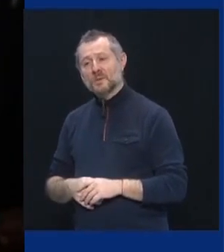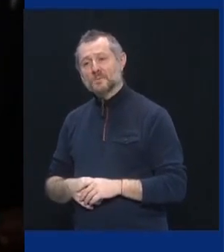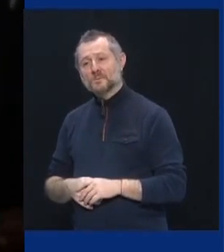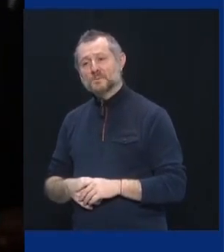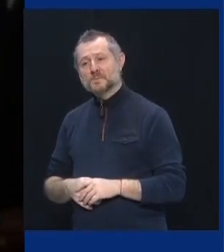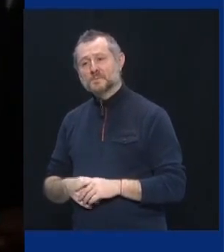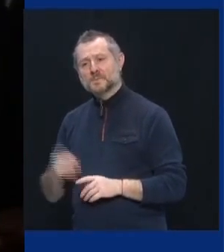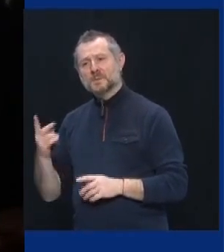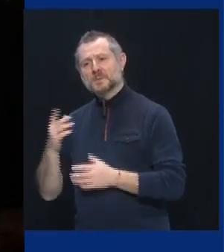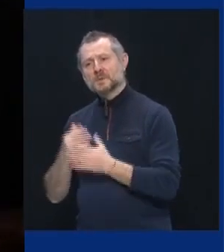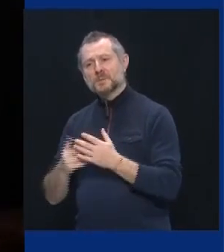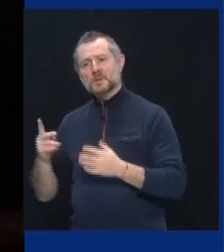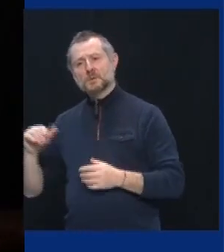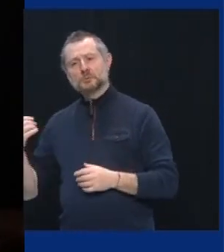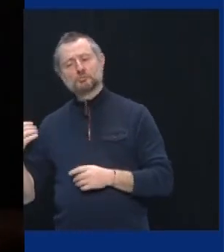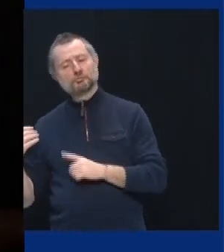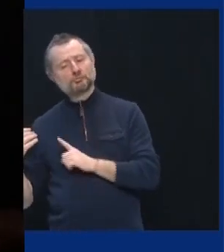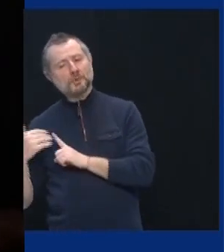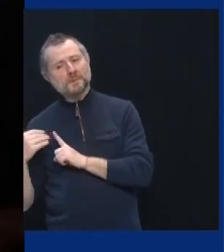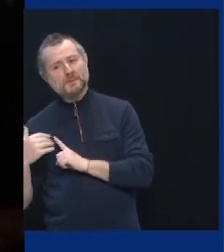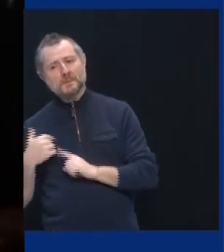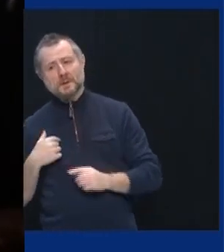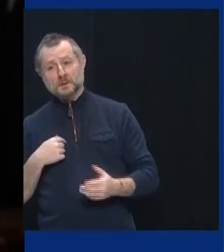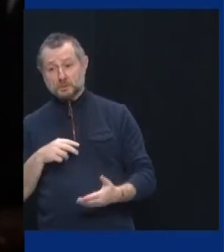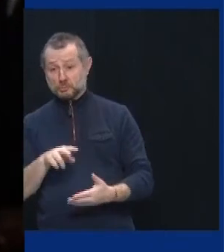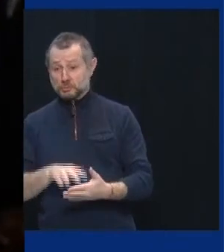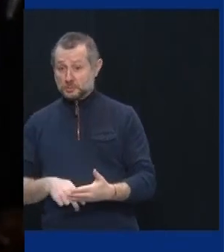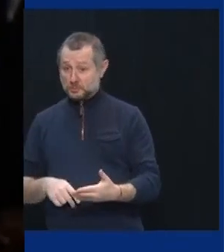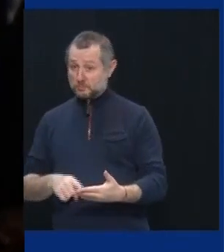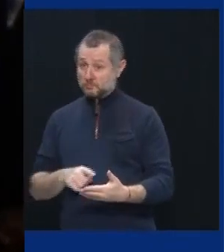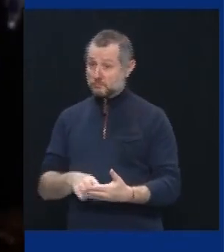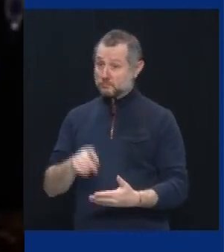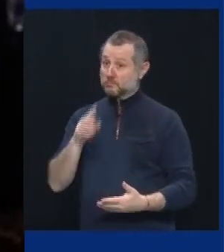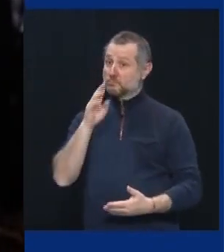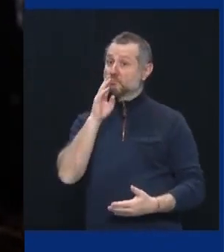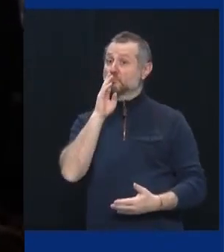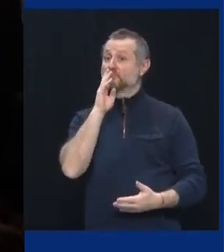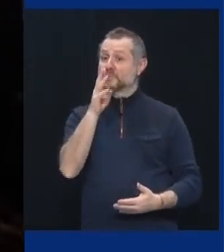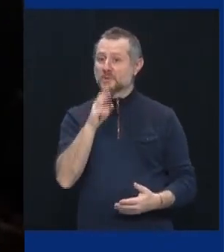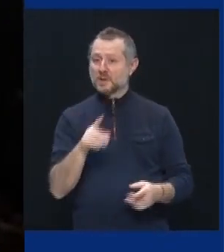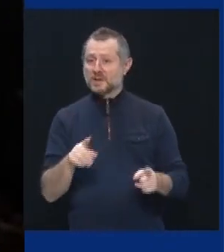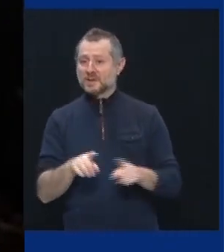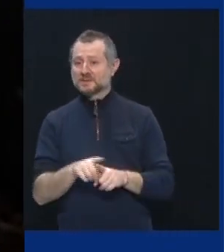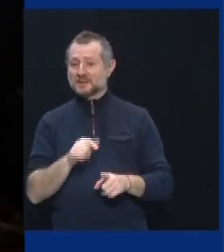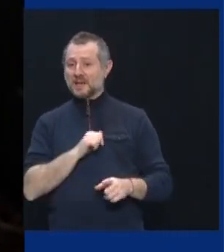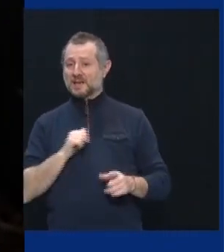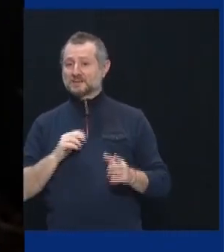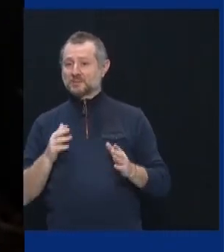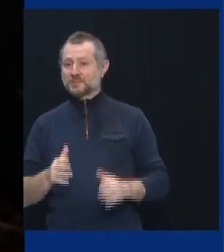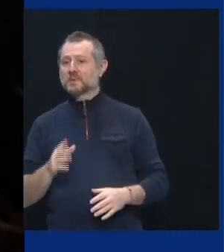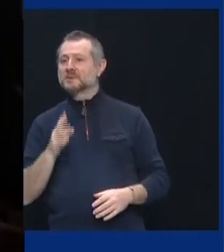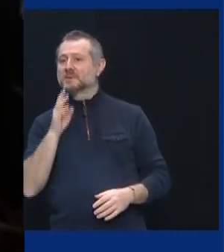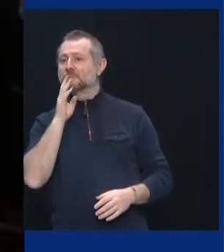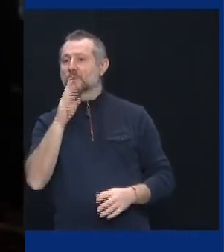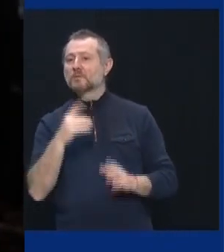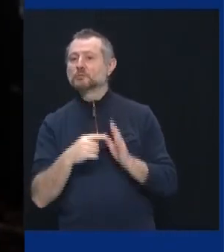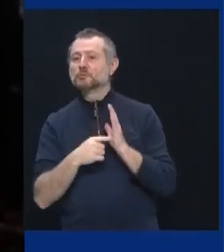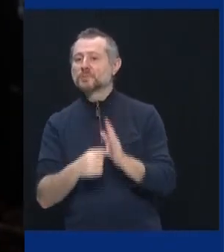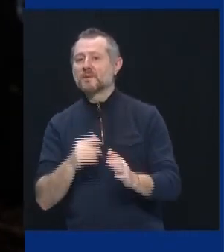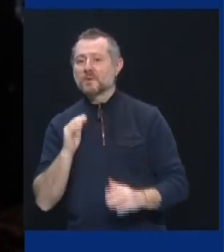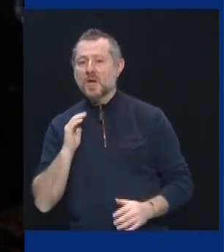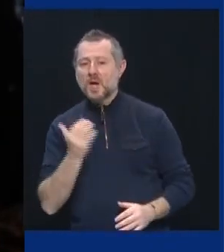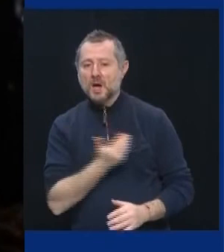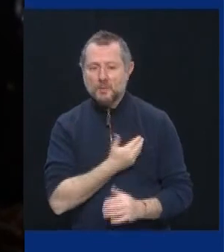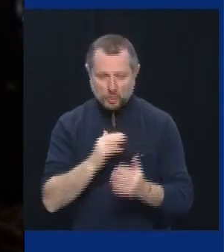me of it. And she didn't just speak for an assembly person, she spoke for our community, mm-hmm.